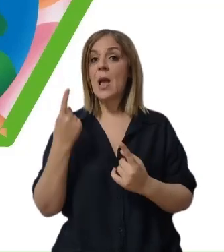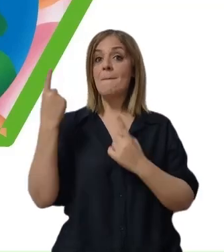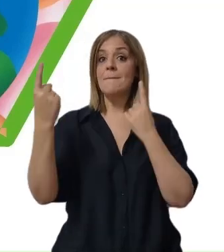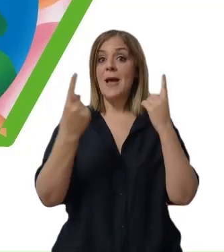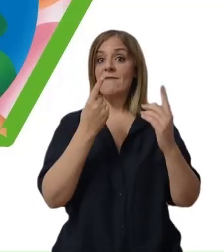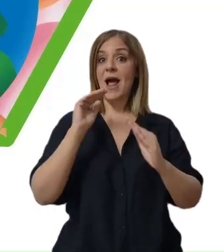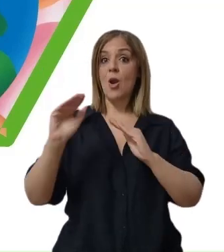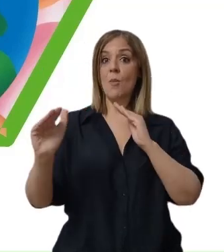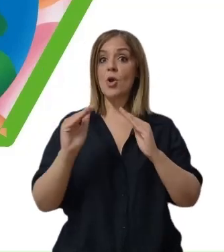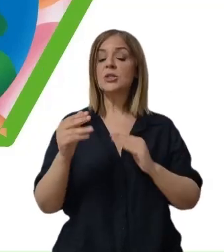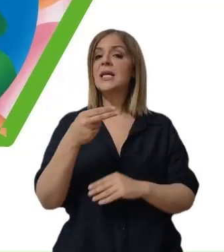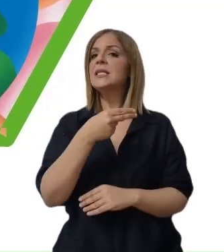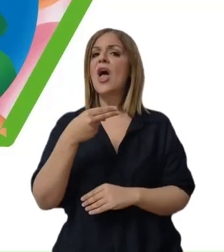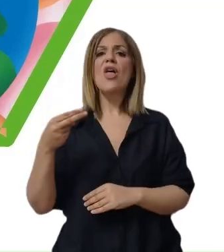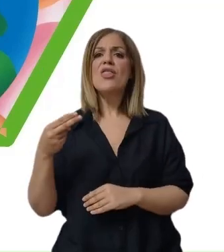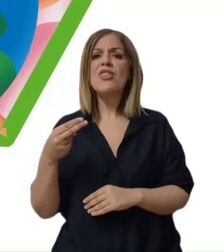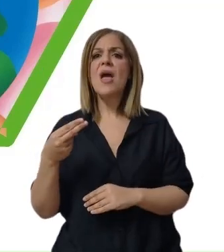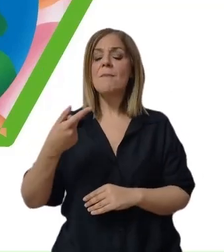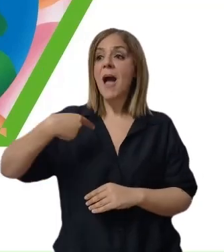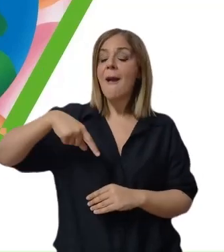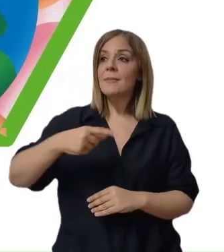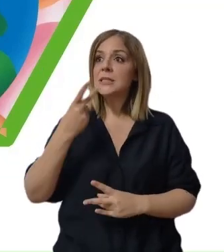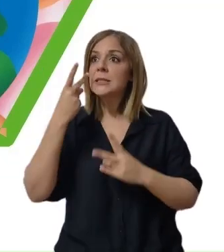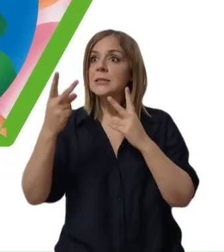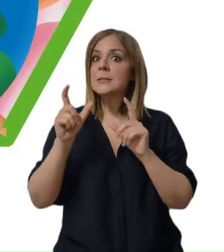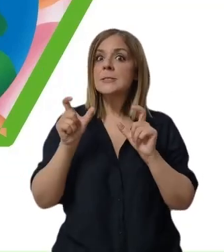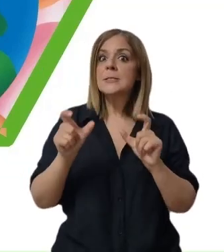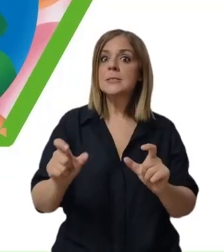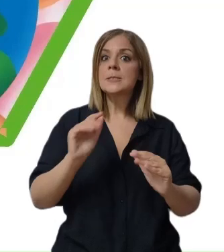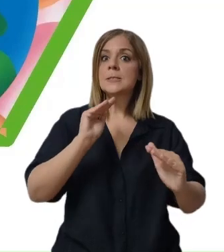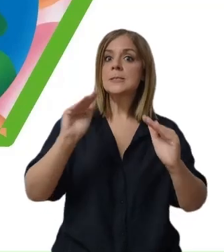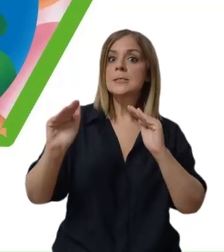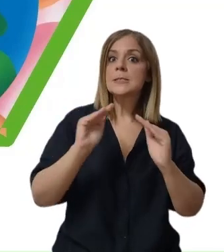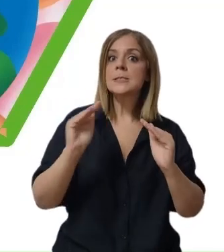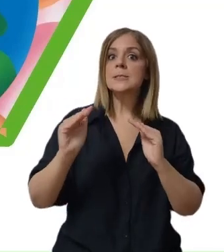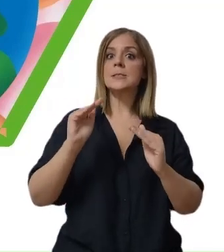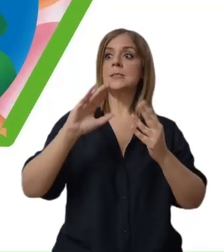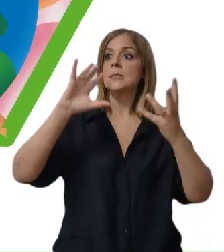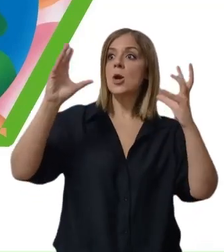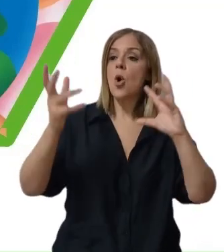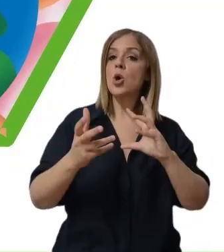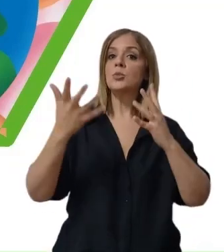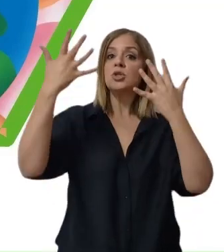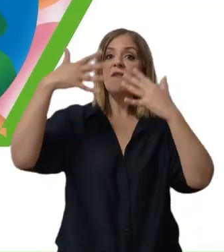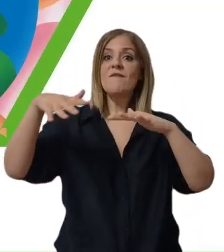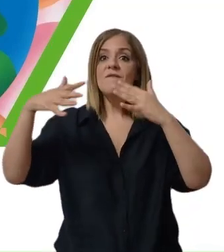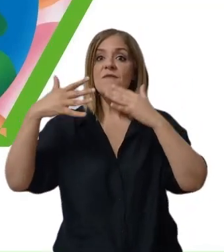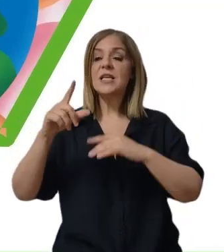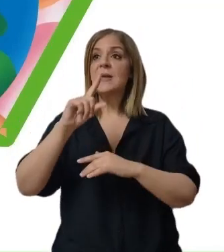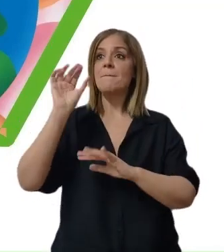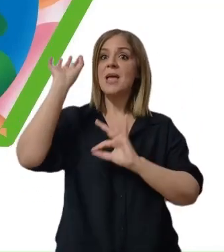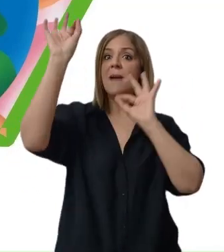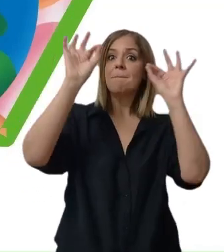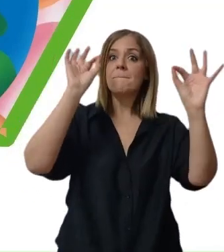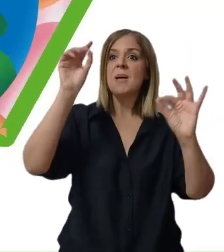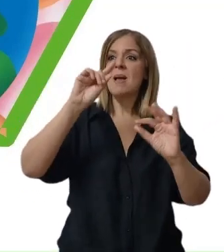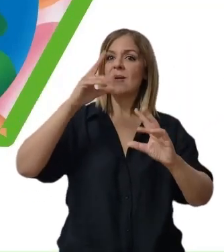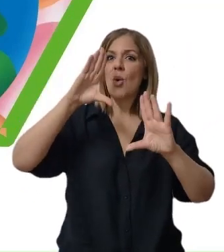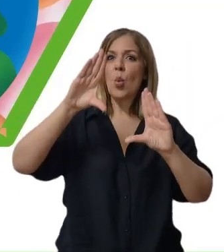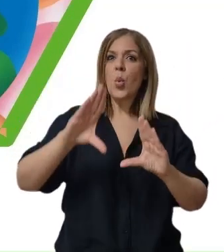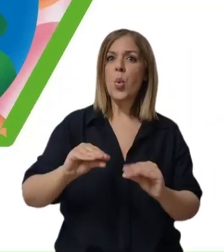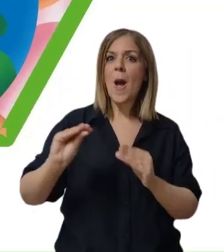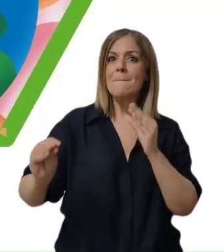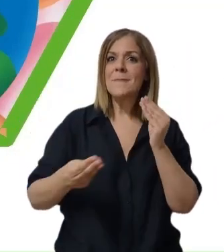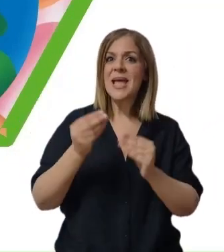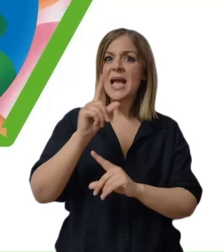protection is about actively safeguarding the natural world to prevent pollution, conserve resources, and